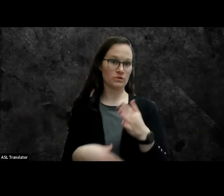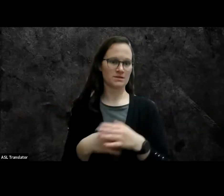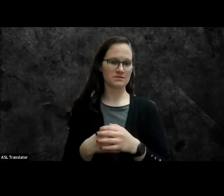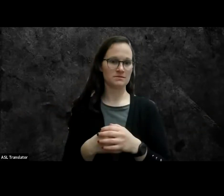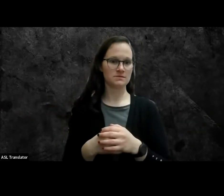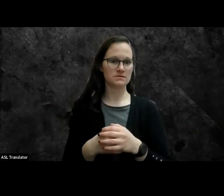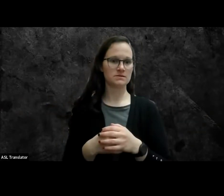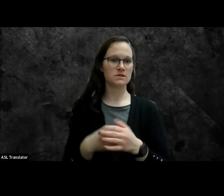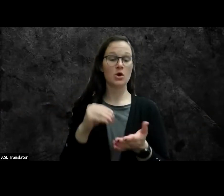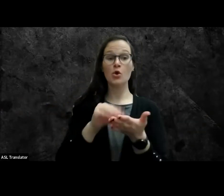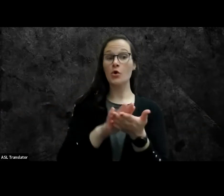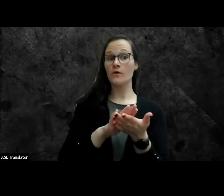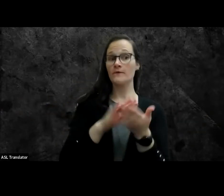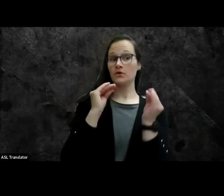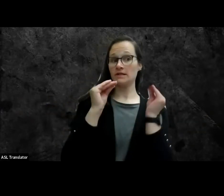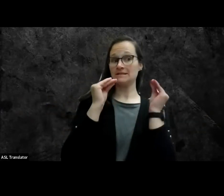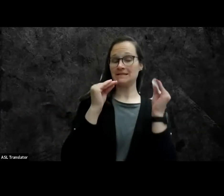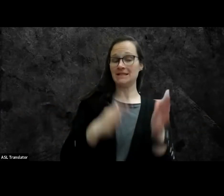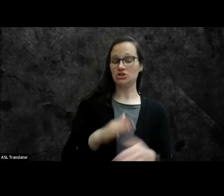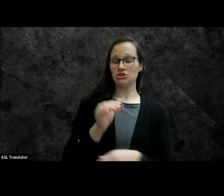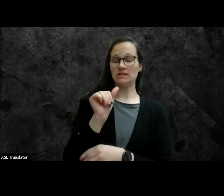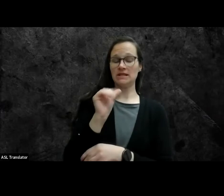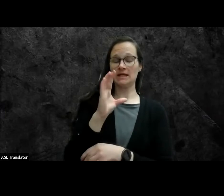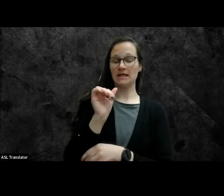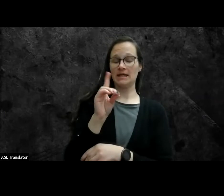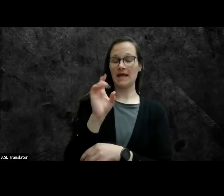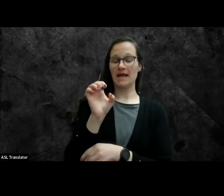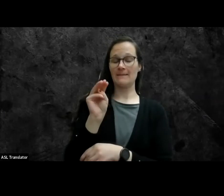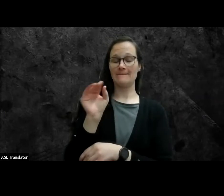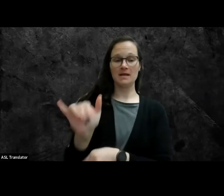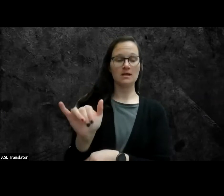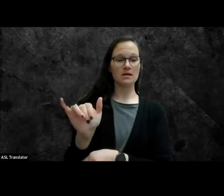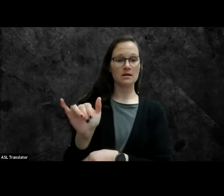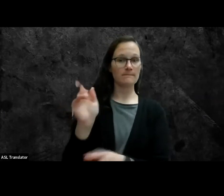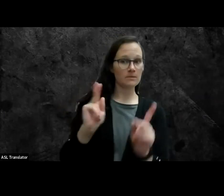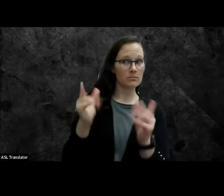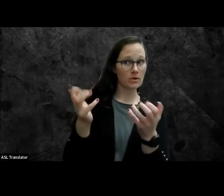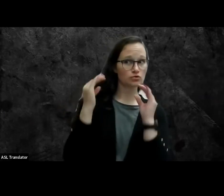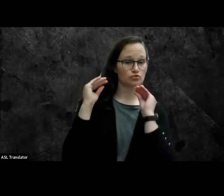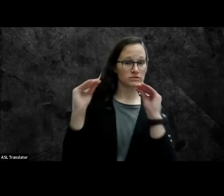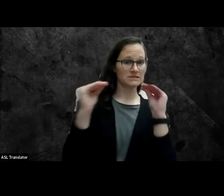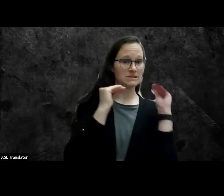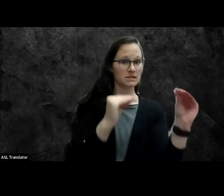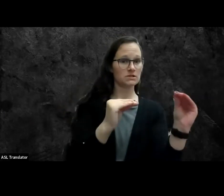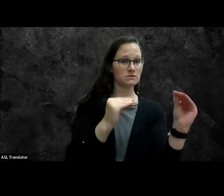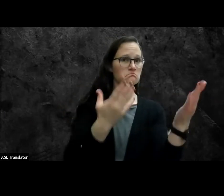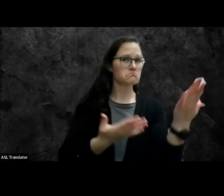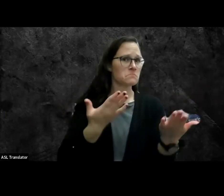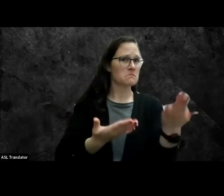Teaching Academy, for those who are interested in the mental health aspect, is holding a Supporting Students Mental Health panel